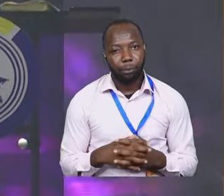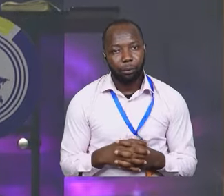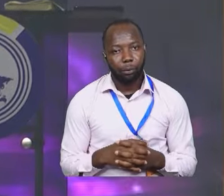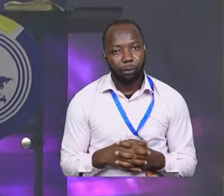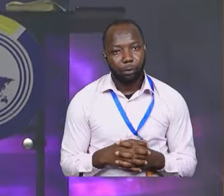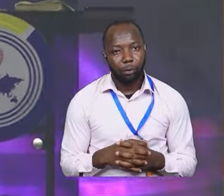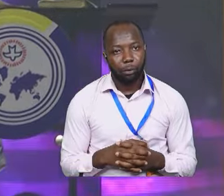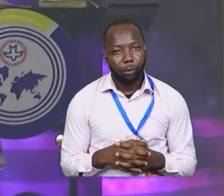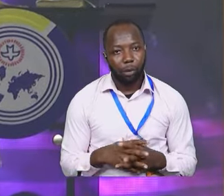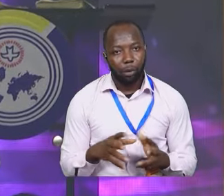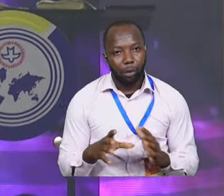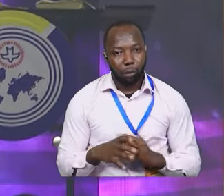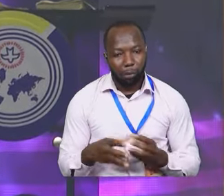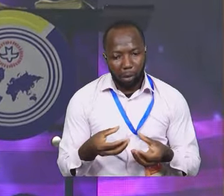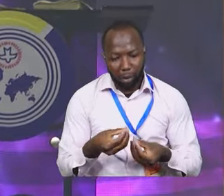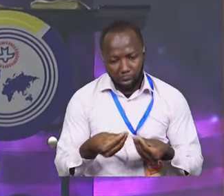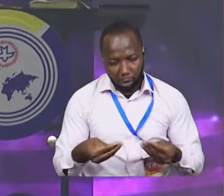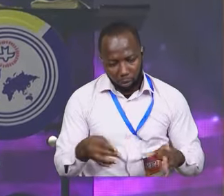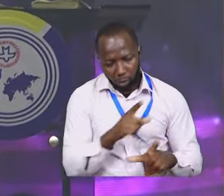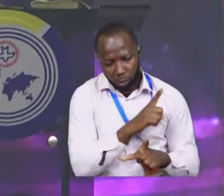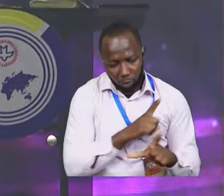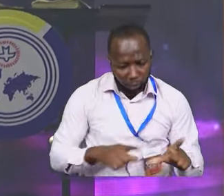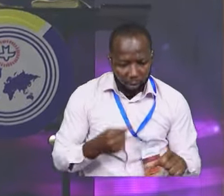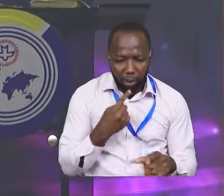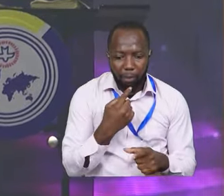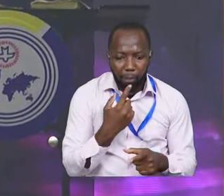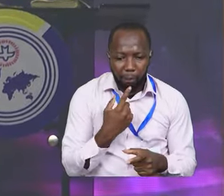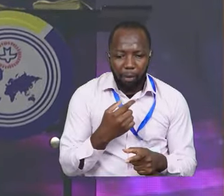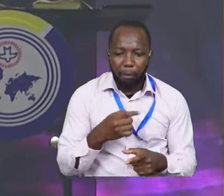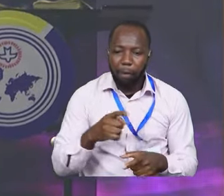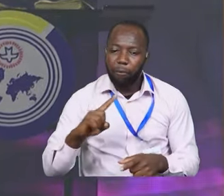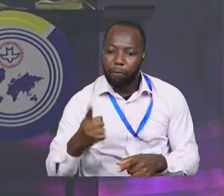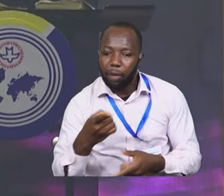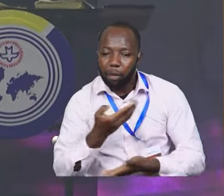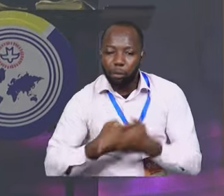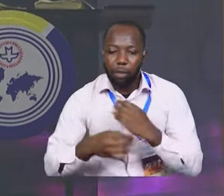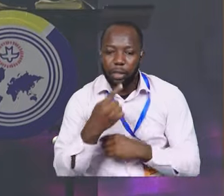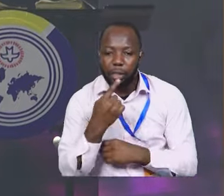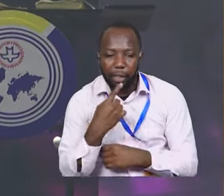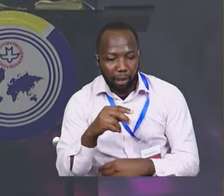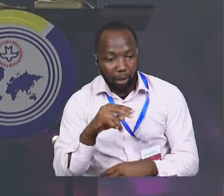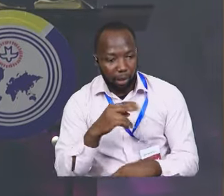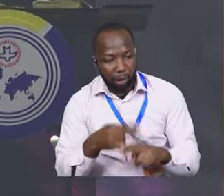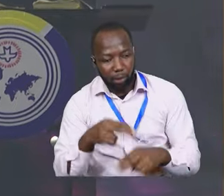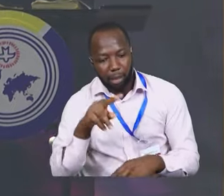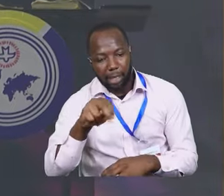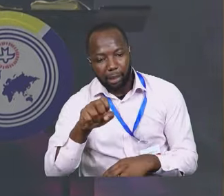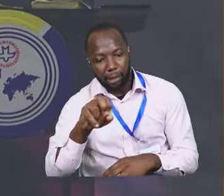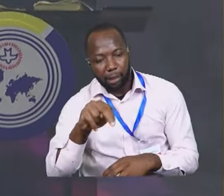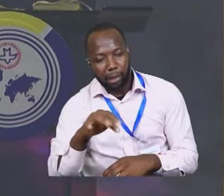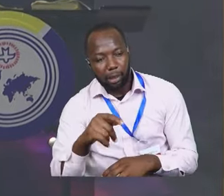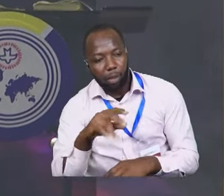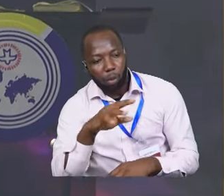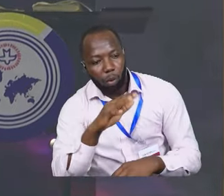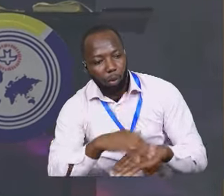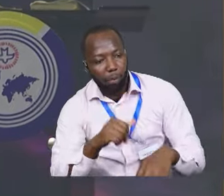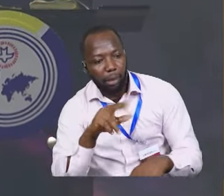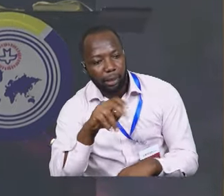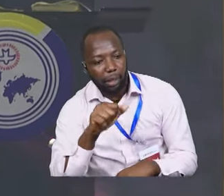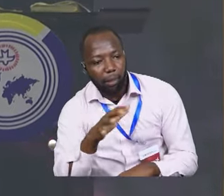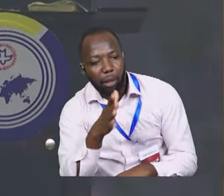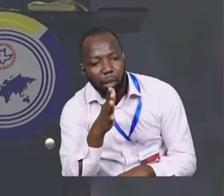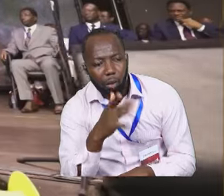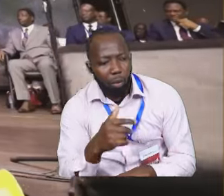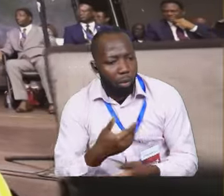mortuary. If you are saying, me ba penye de nana mami. My landlord was saying that nana mami. Akwalano